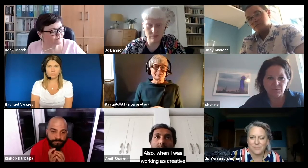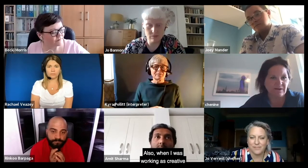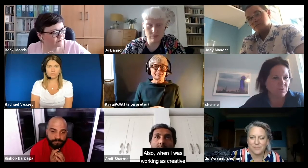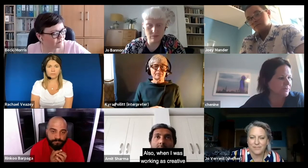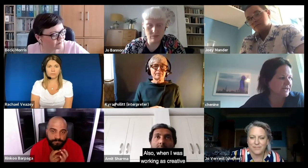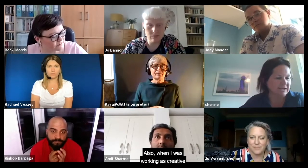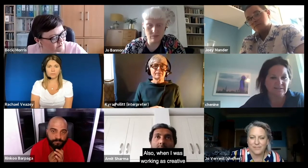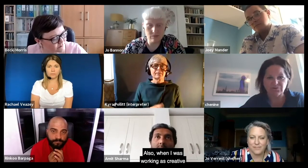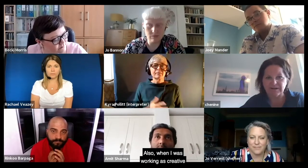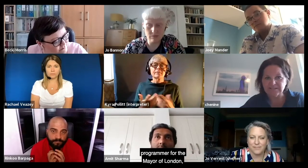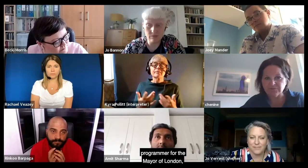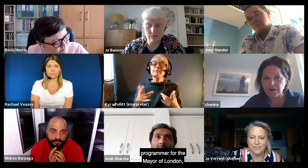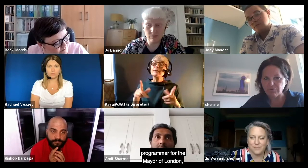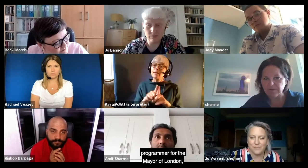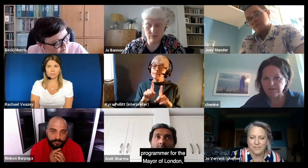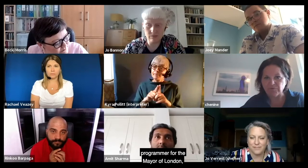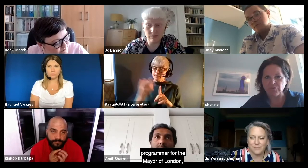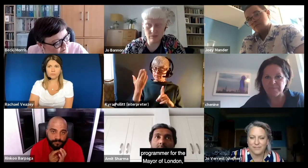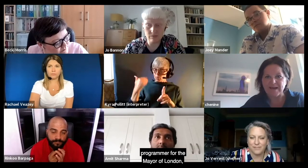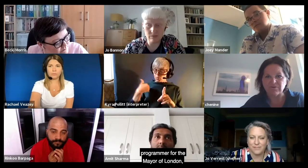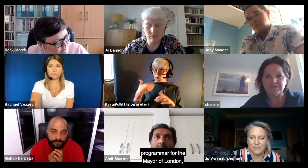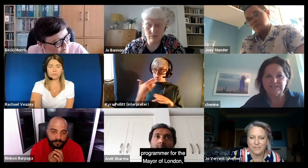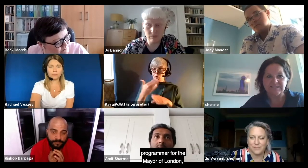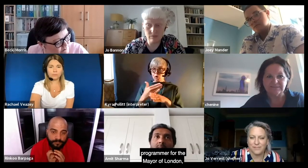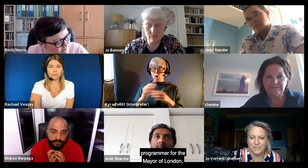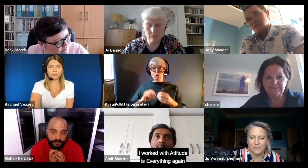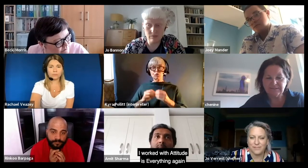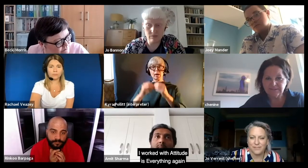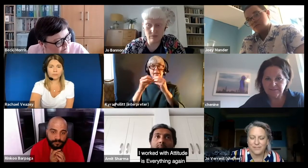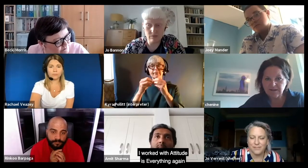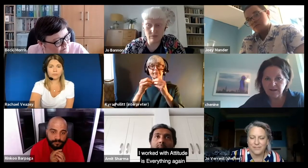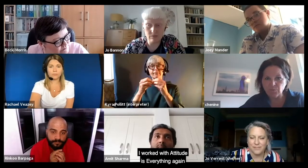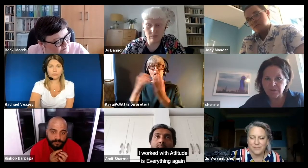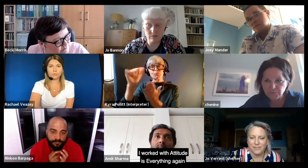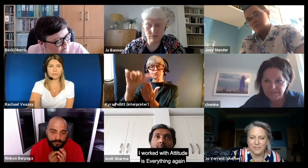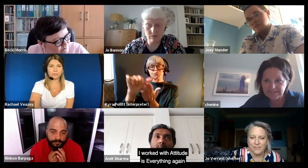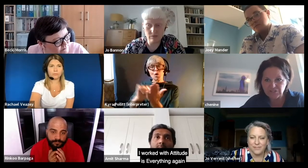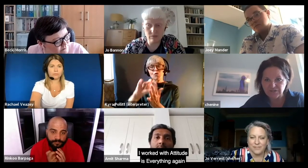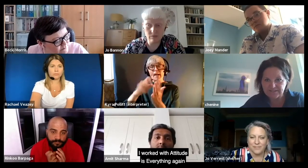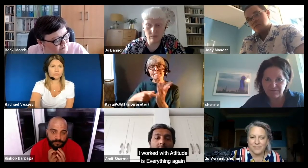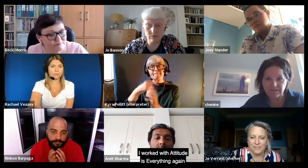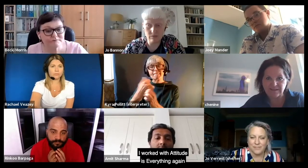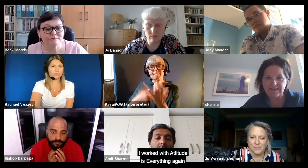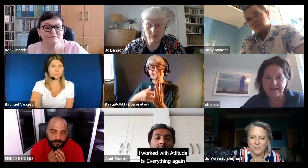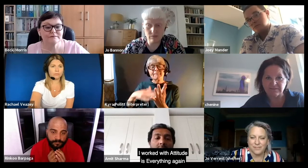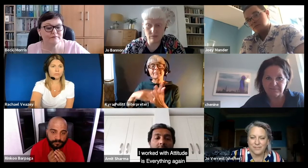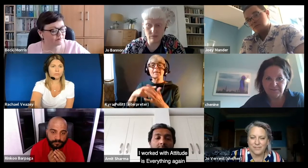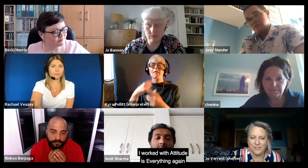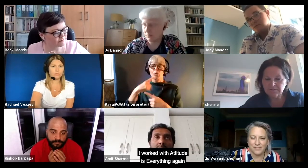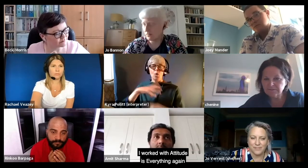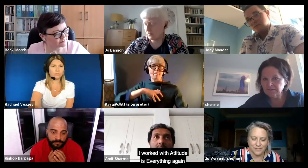Also, when I was working as creative programmer for the Mayor of London, I worked with Attitude is Everything